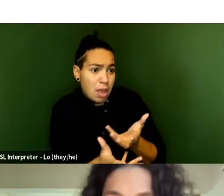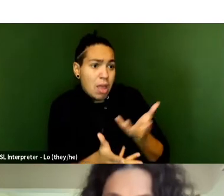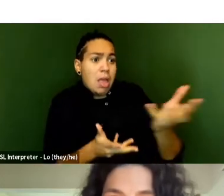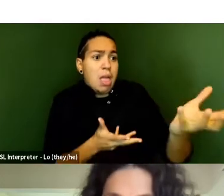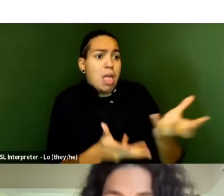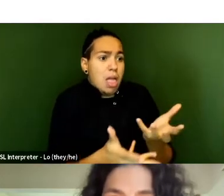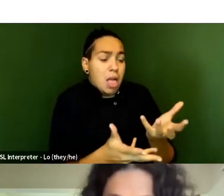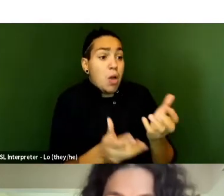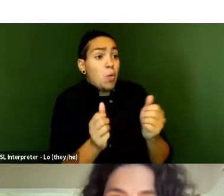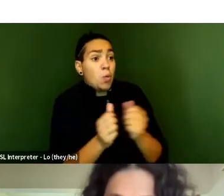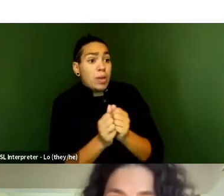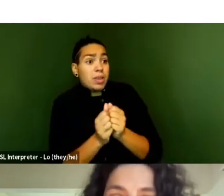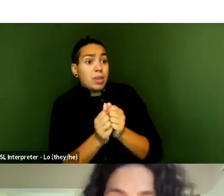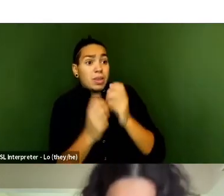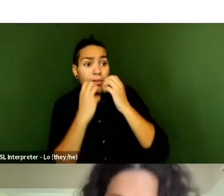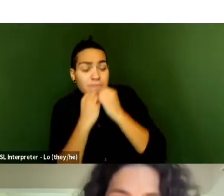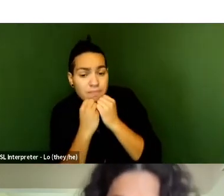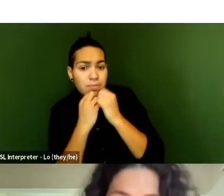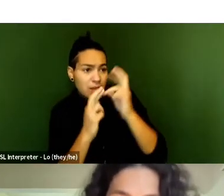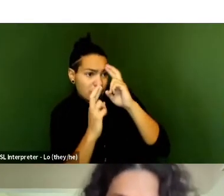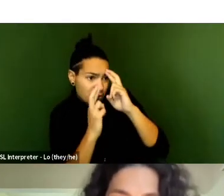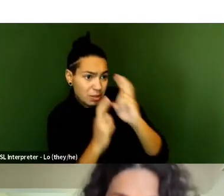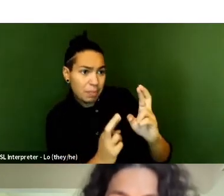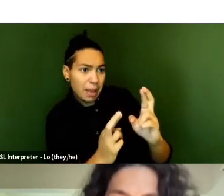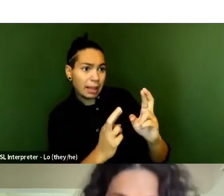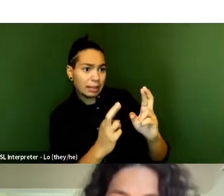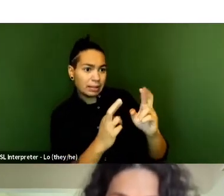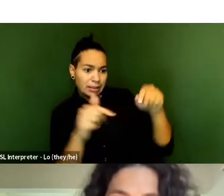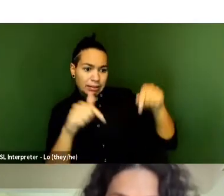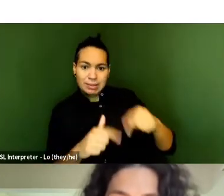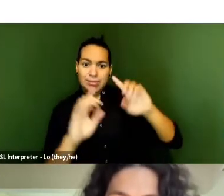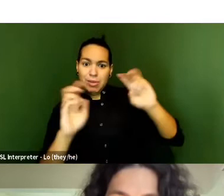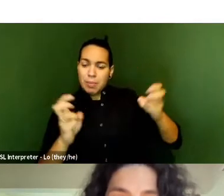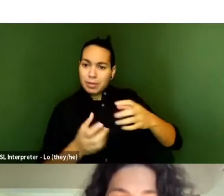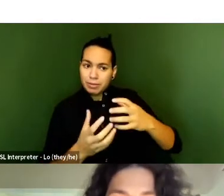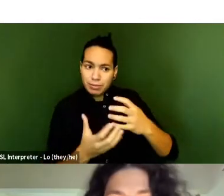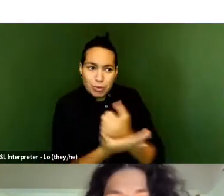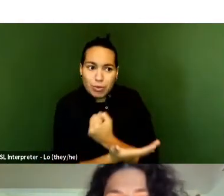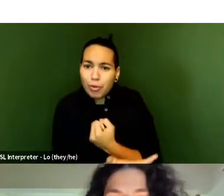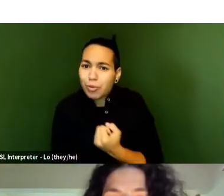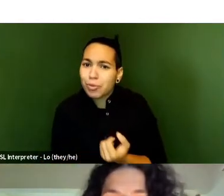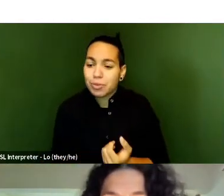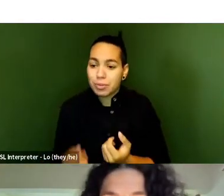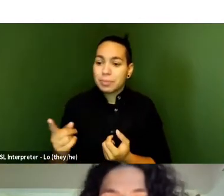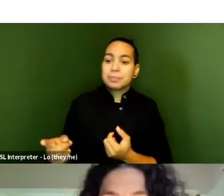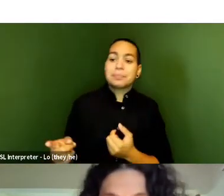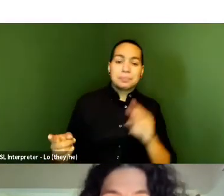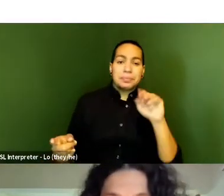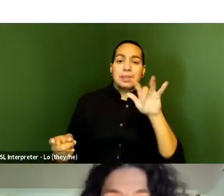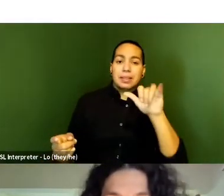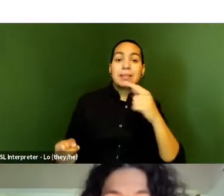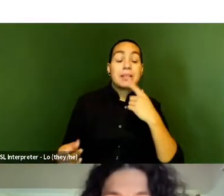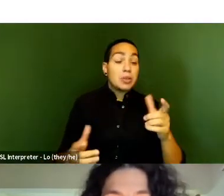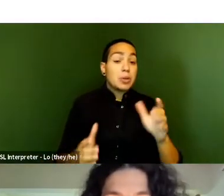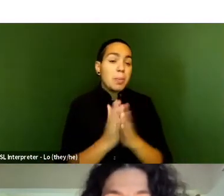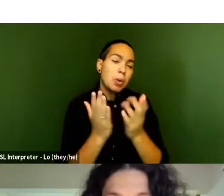and the respect that this deserves, Yeah. So I think about, there's this book or like pamphlet called The Revolution